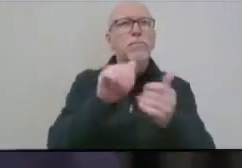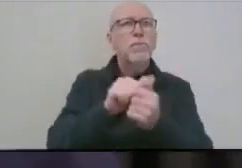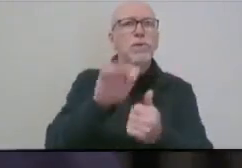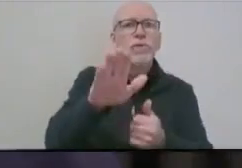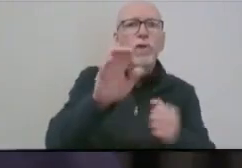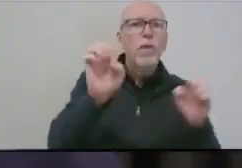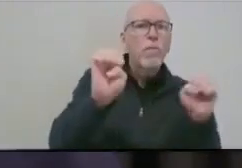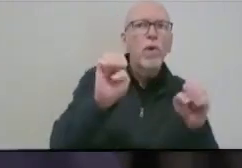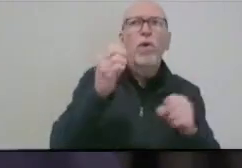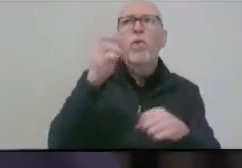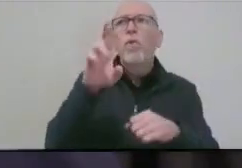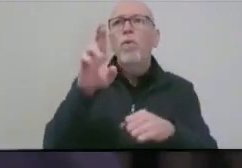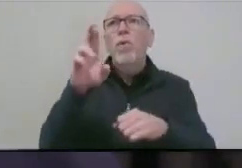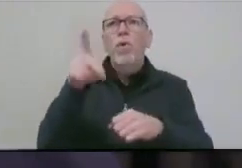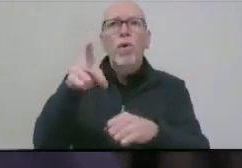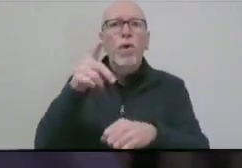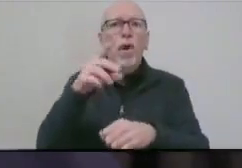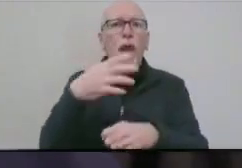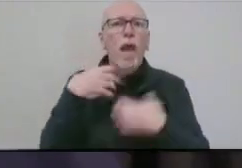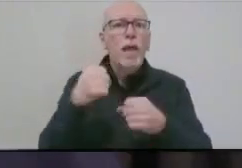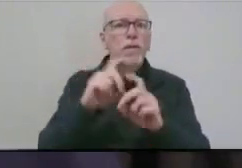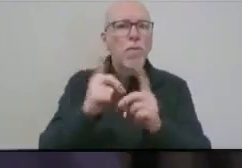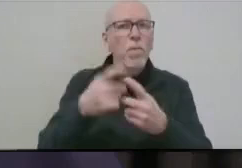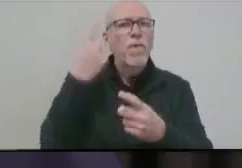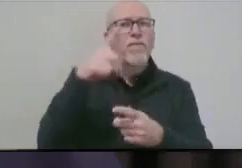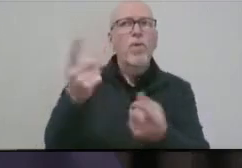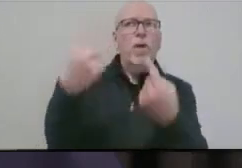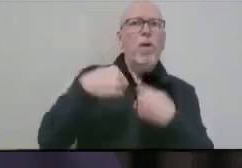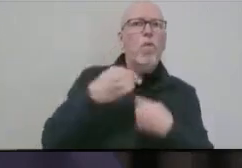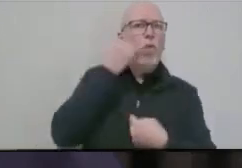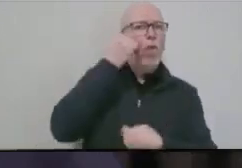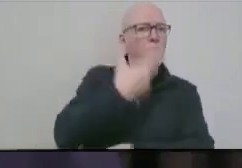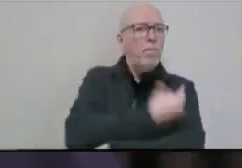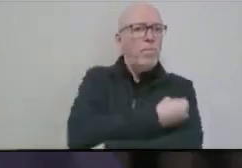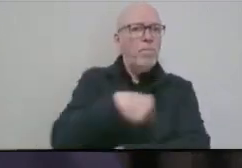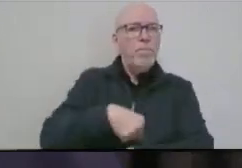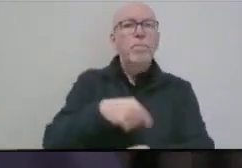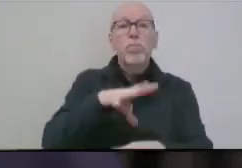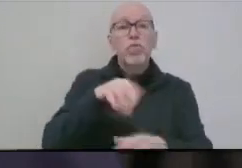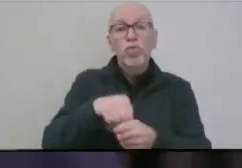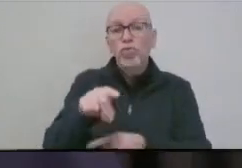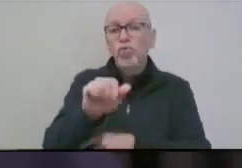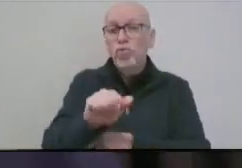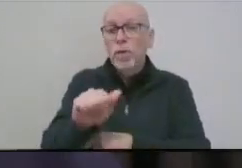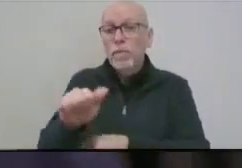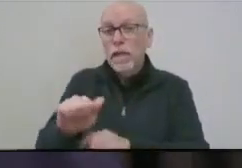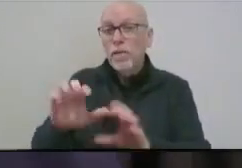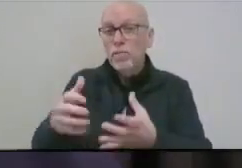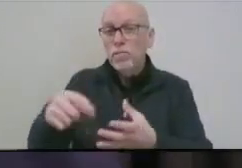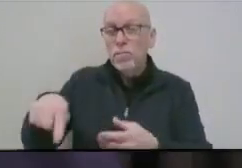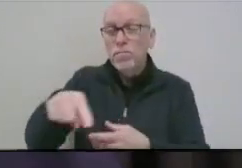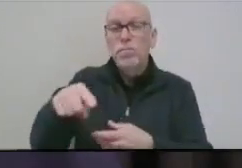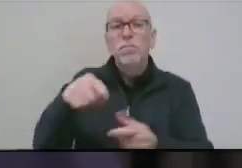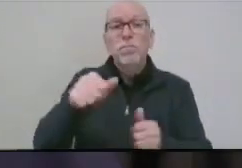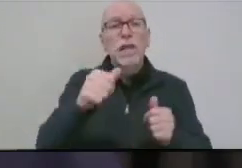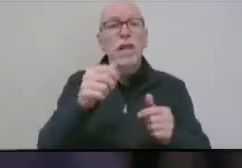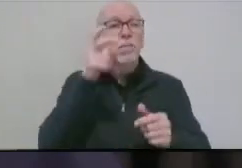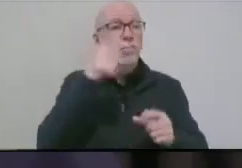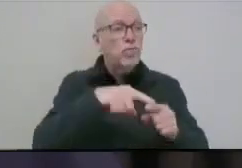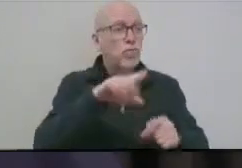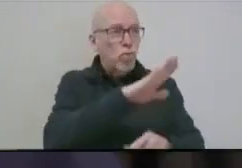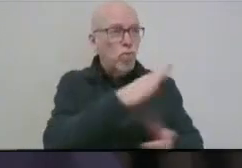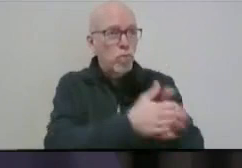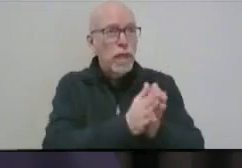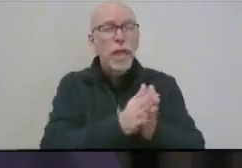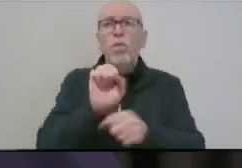personnel for home COVID-19 vaccination. This again involves the AAAs, who take requests from Hoosiers and work with local health departments